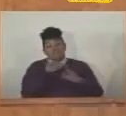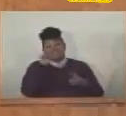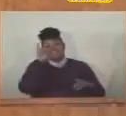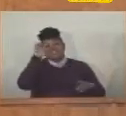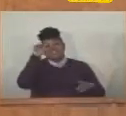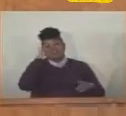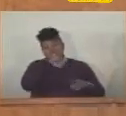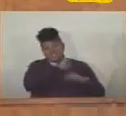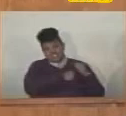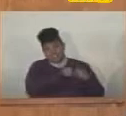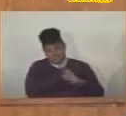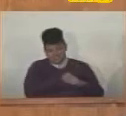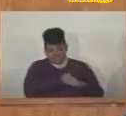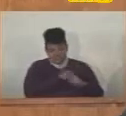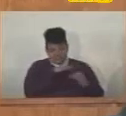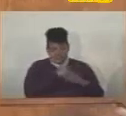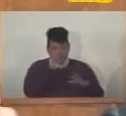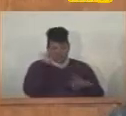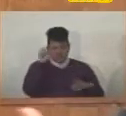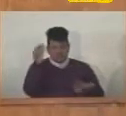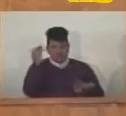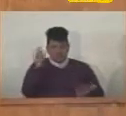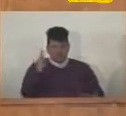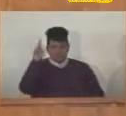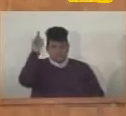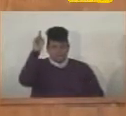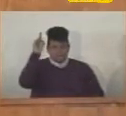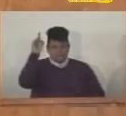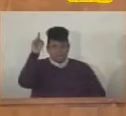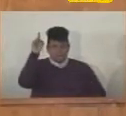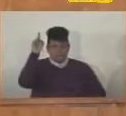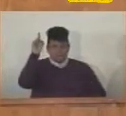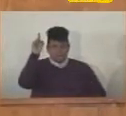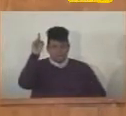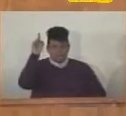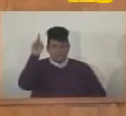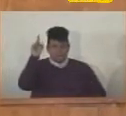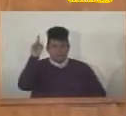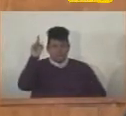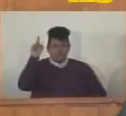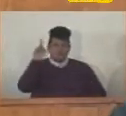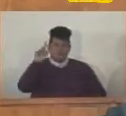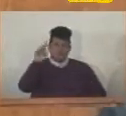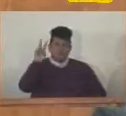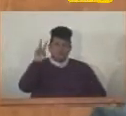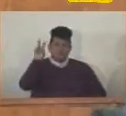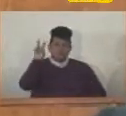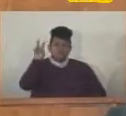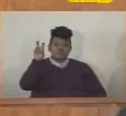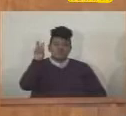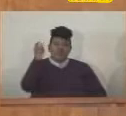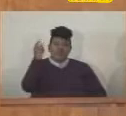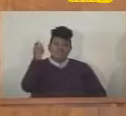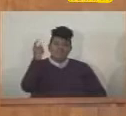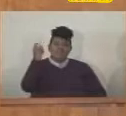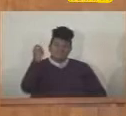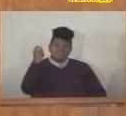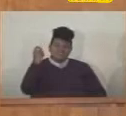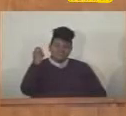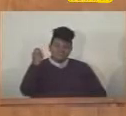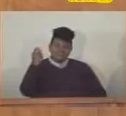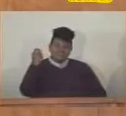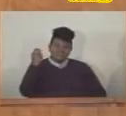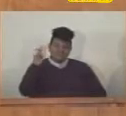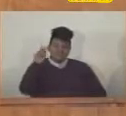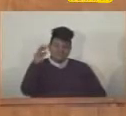that year. But in 2015, it went up. Bunting was the minister too. to 211.